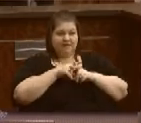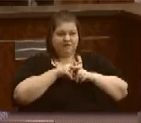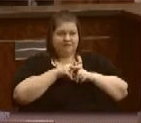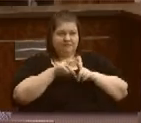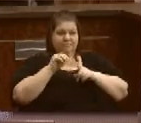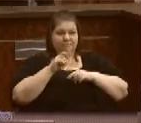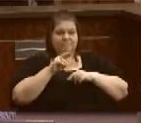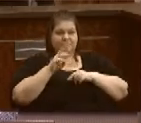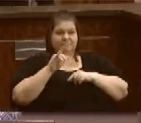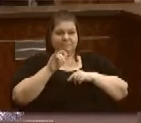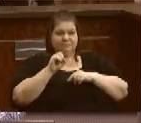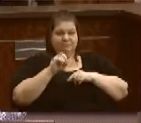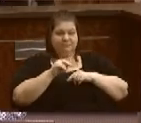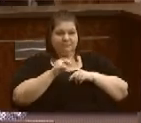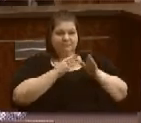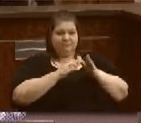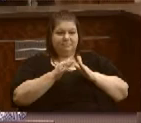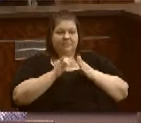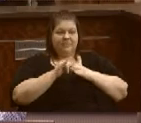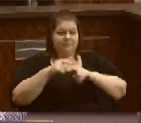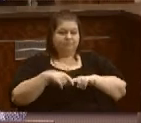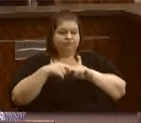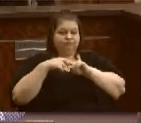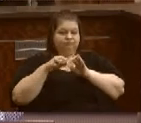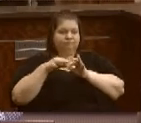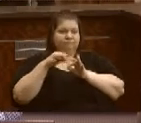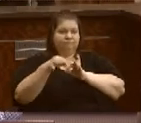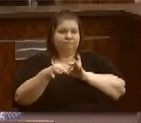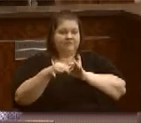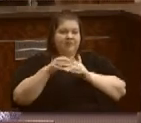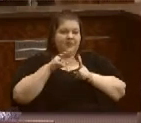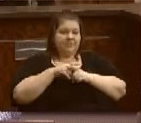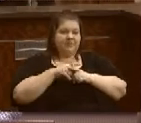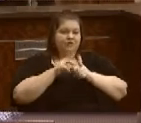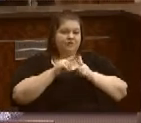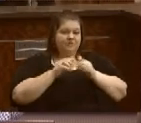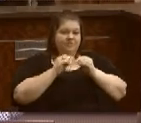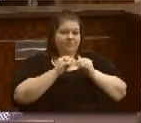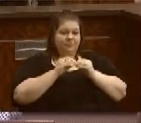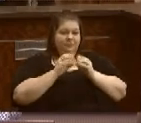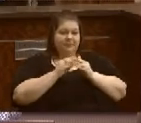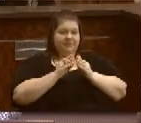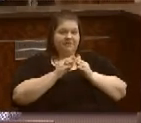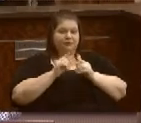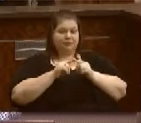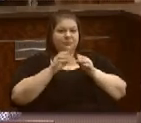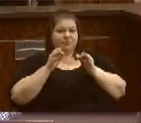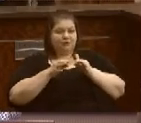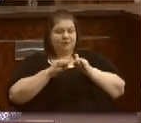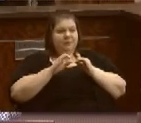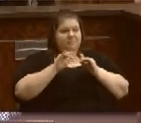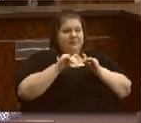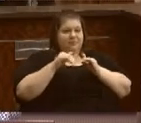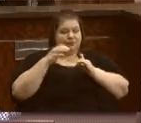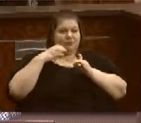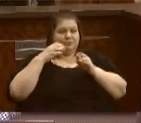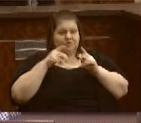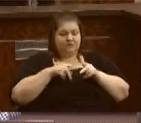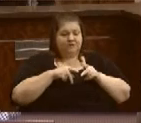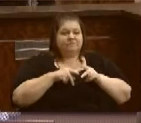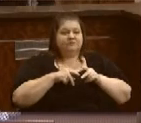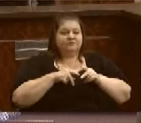motion that the Planning Commission table the application until a further meeting dated to be determined by the Chairwoman Bettman